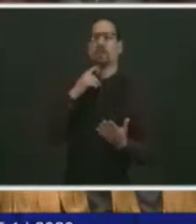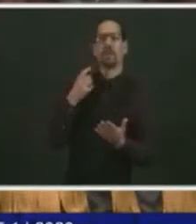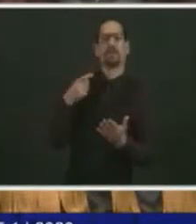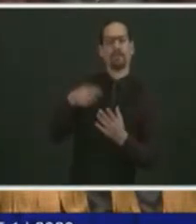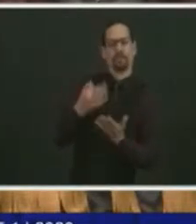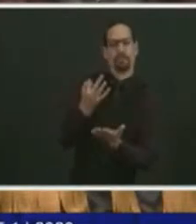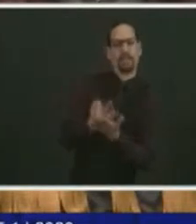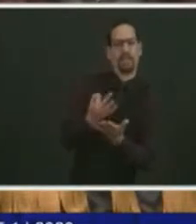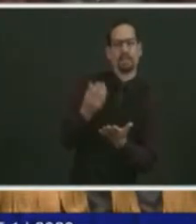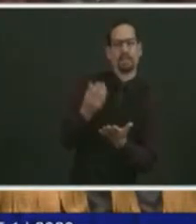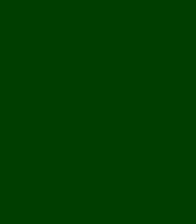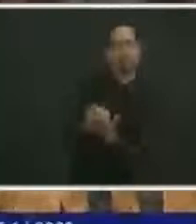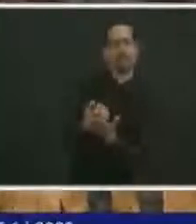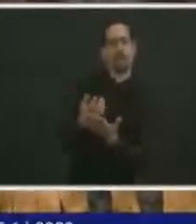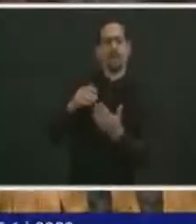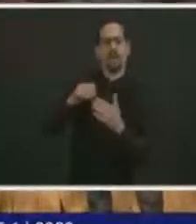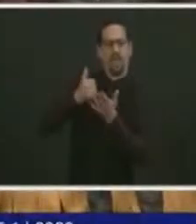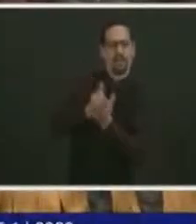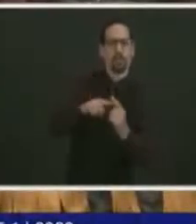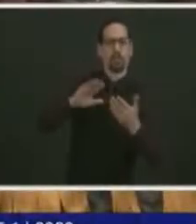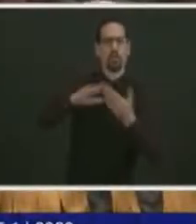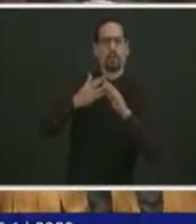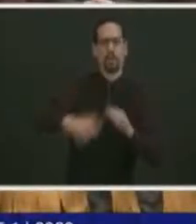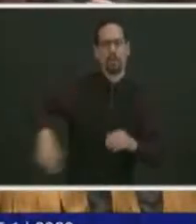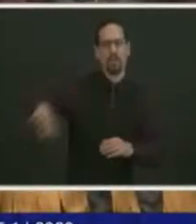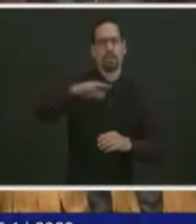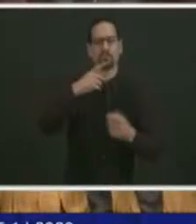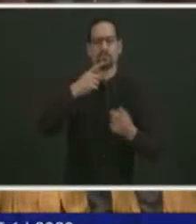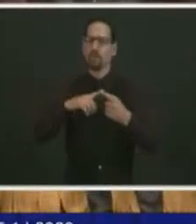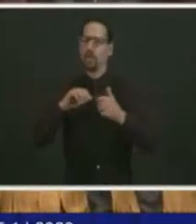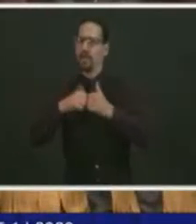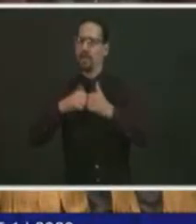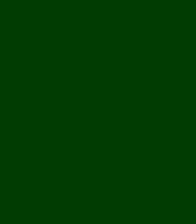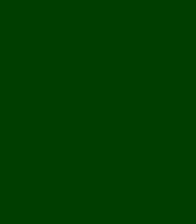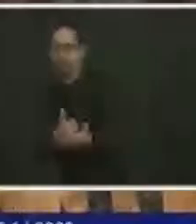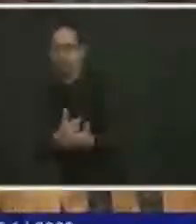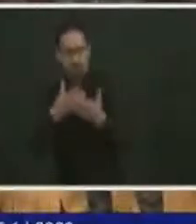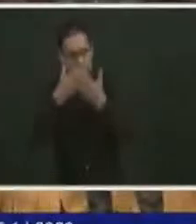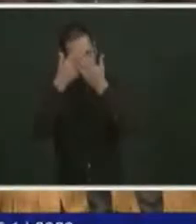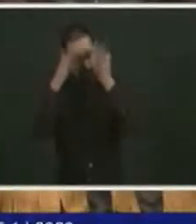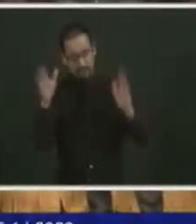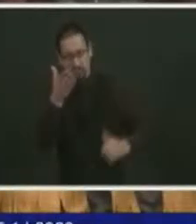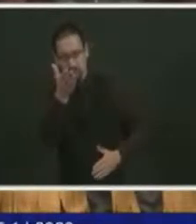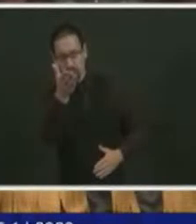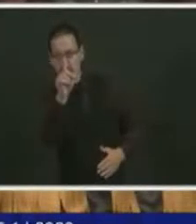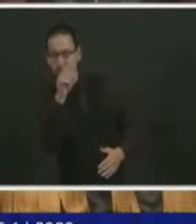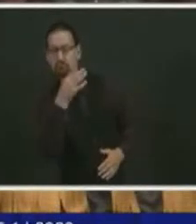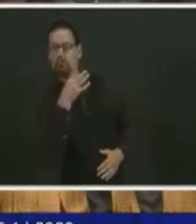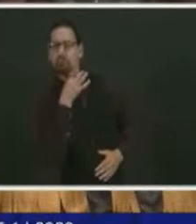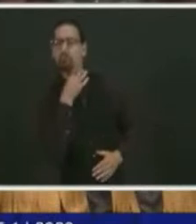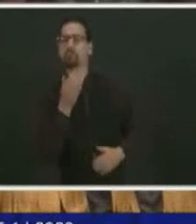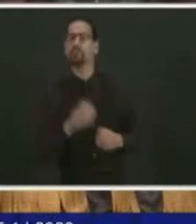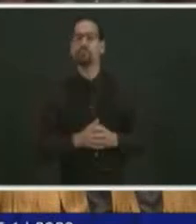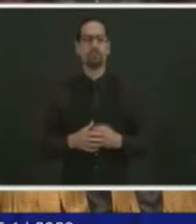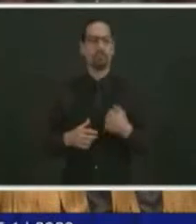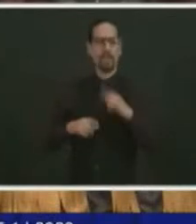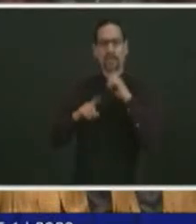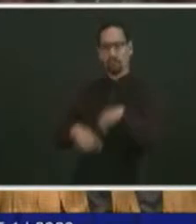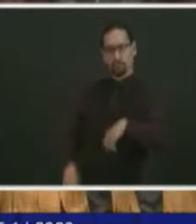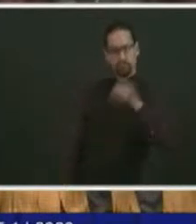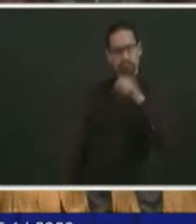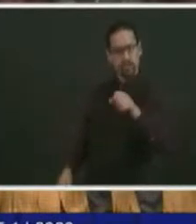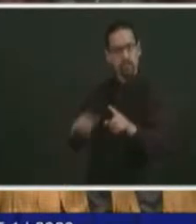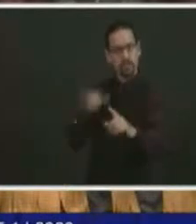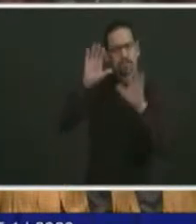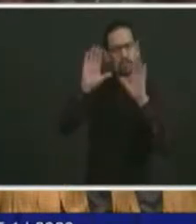can be very beneficial or helpful to Rhode Islanders, would you be open to 5 minutes or less to speak in the briefings? Yeah, I think it's a good idea.